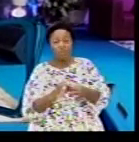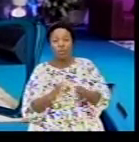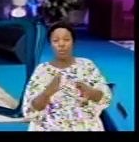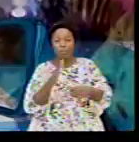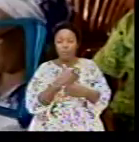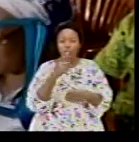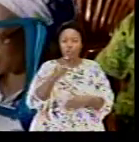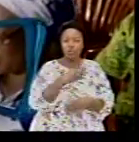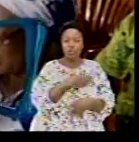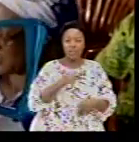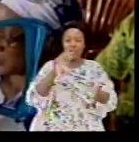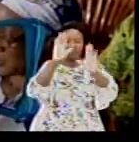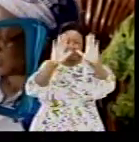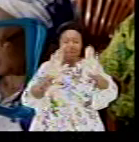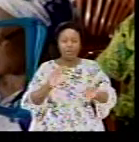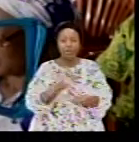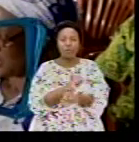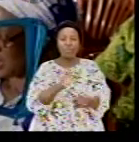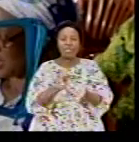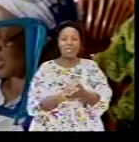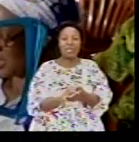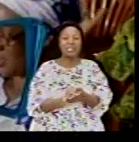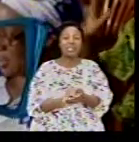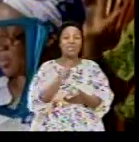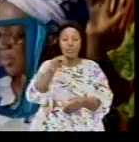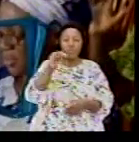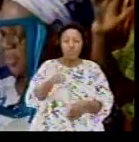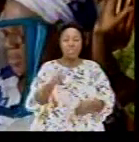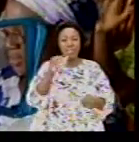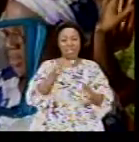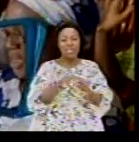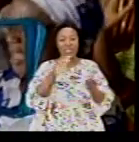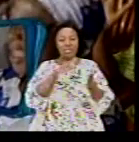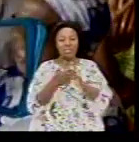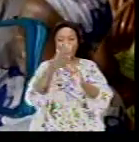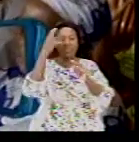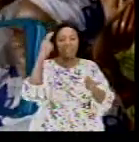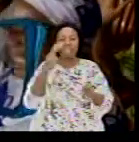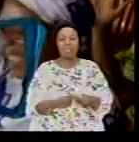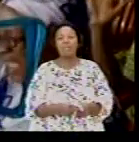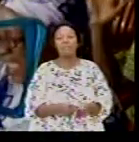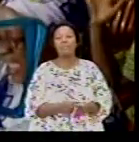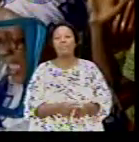the miracle that you need in Jesus' name.